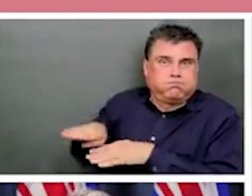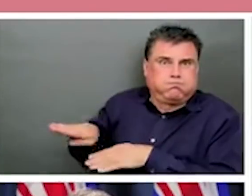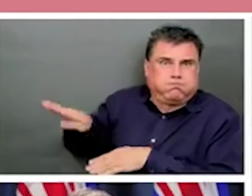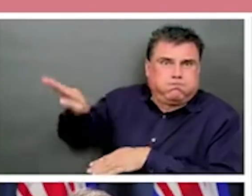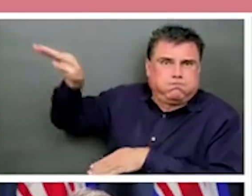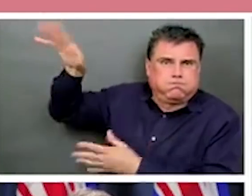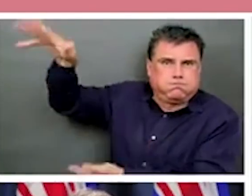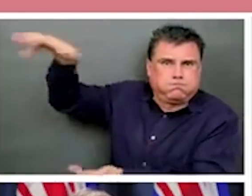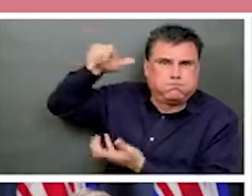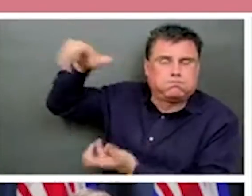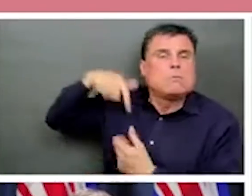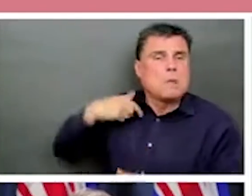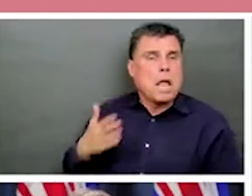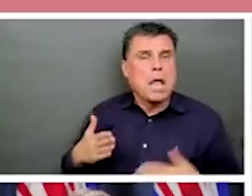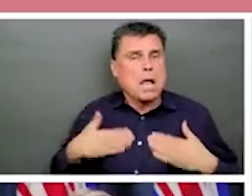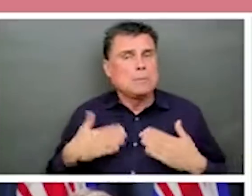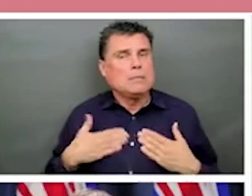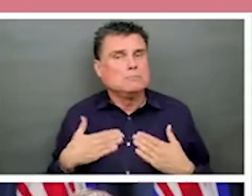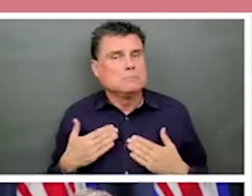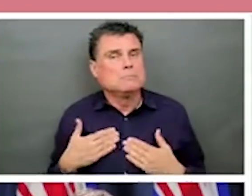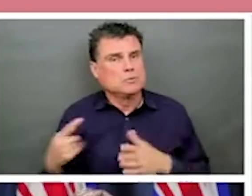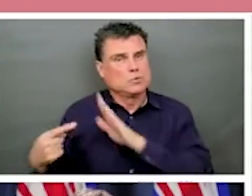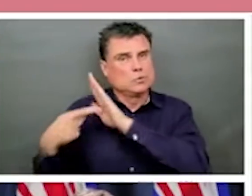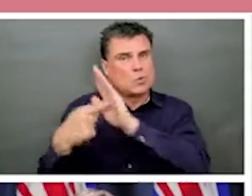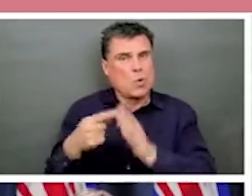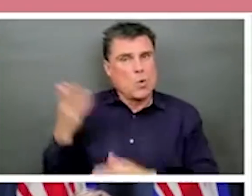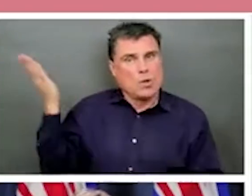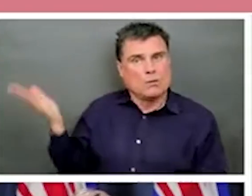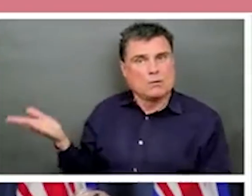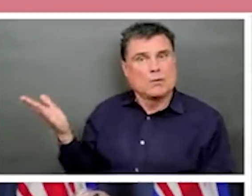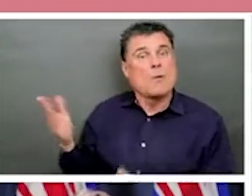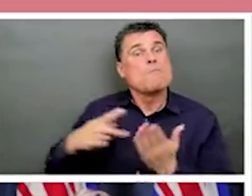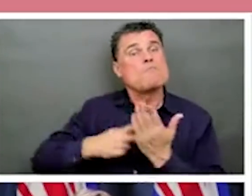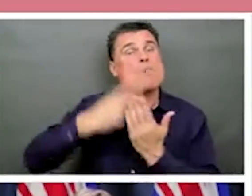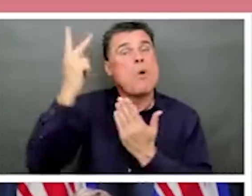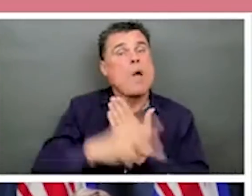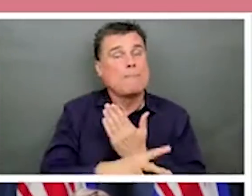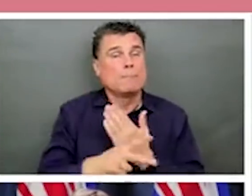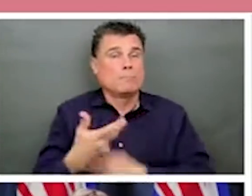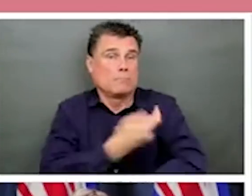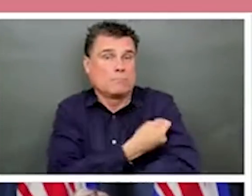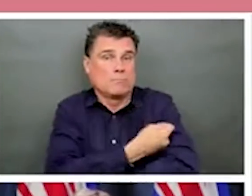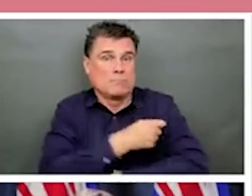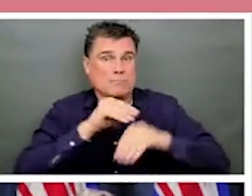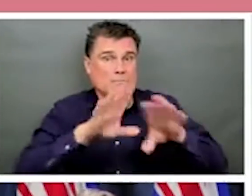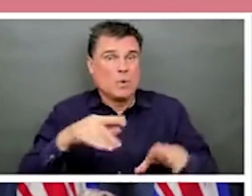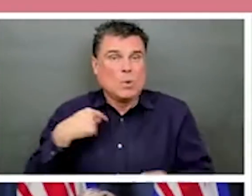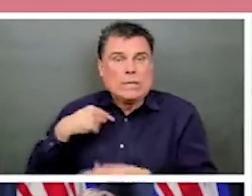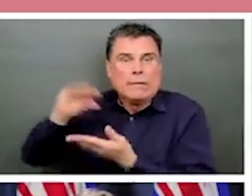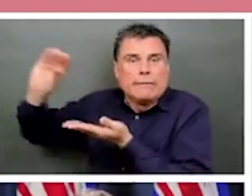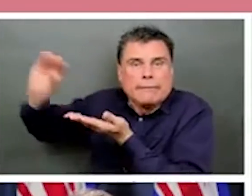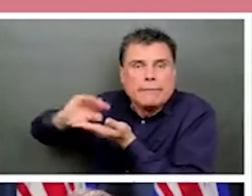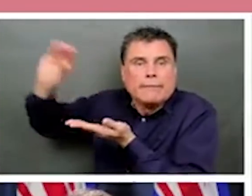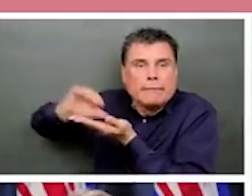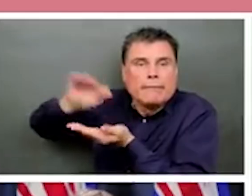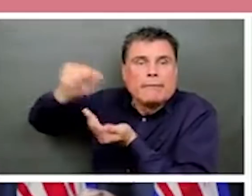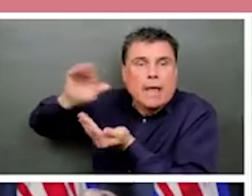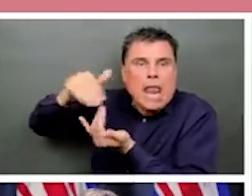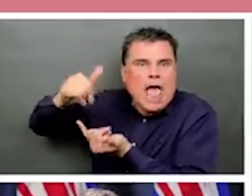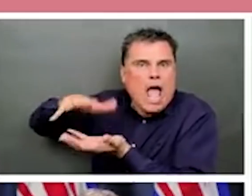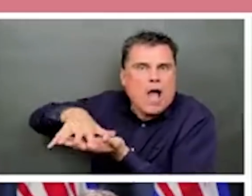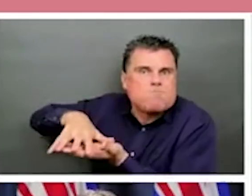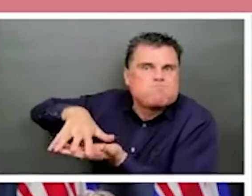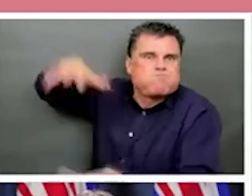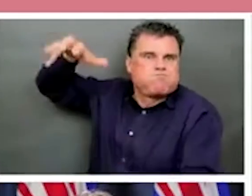that our whole program for immunization has been able to adjust to this. And what I'm going to share with you is, what that means for